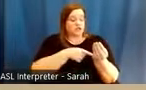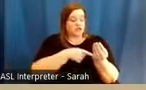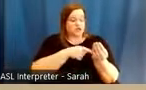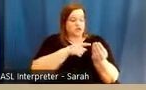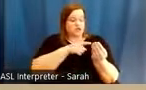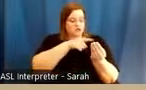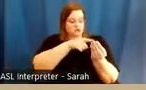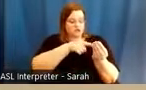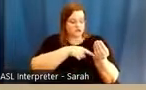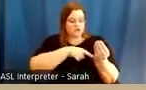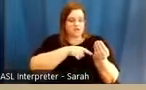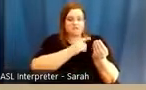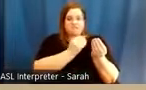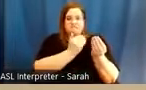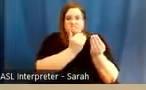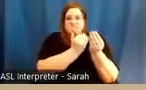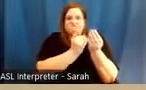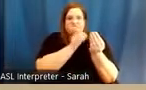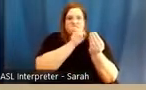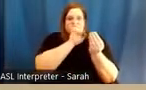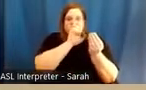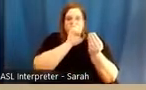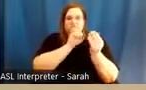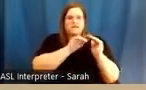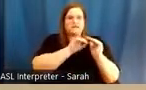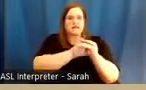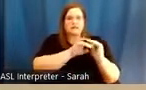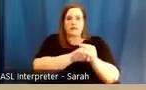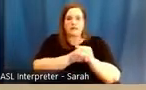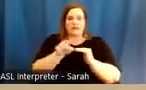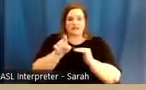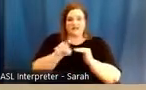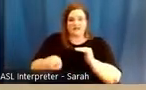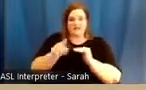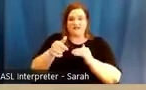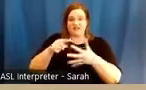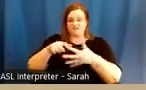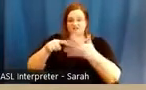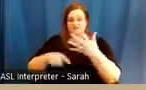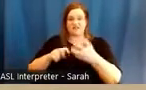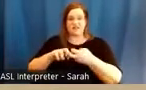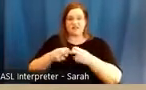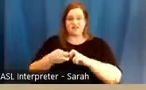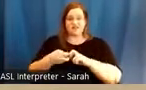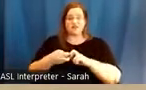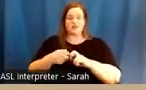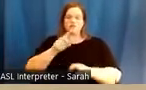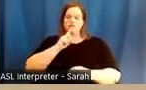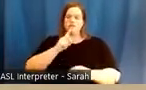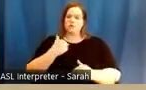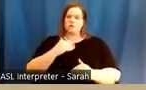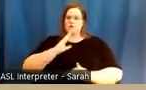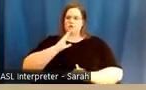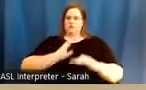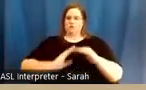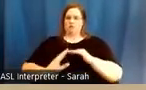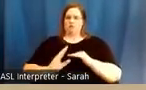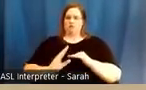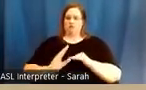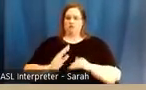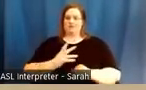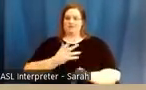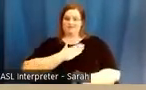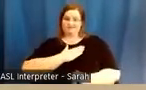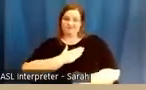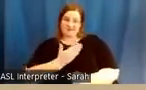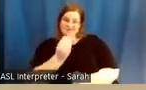accessibility, has dealt with any of these issues. And it's really humbling to hear to admit that,